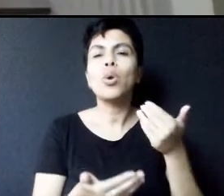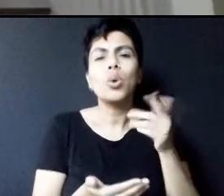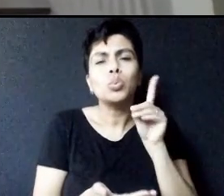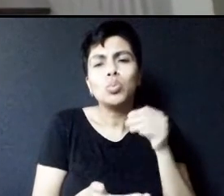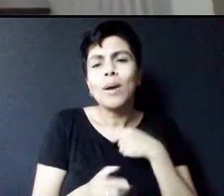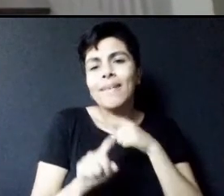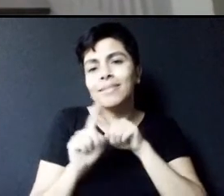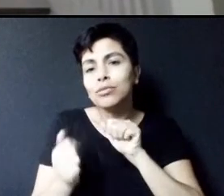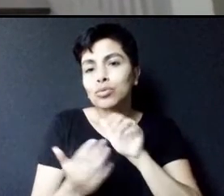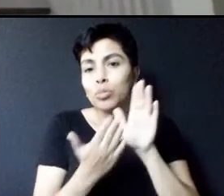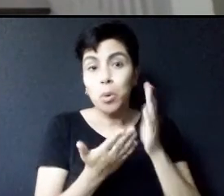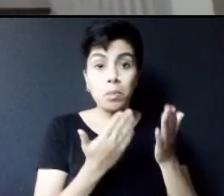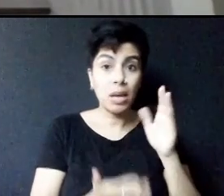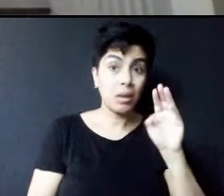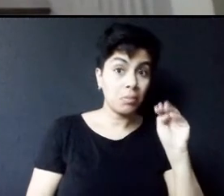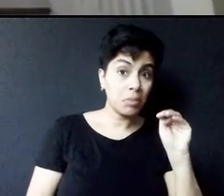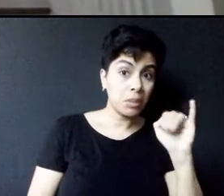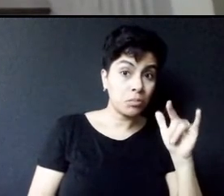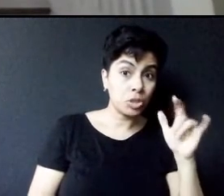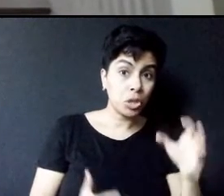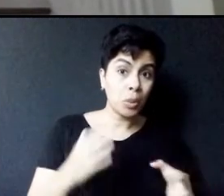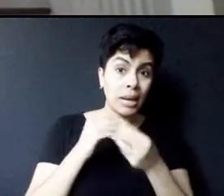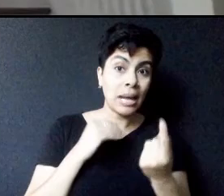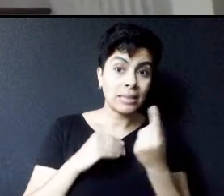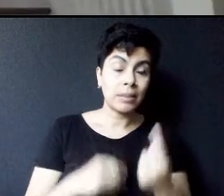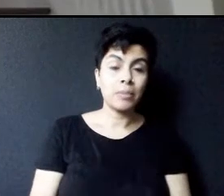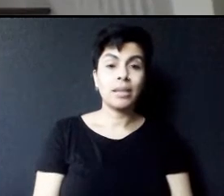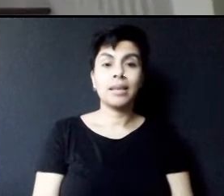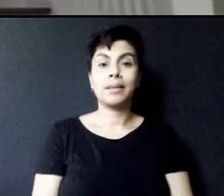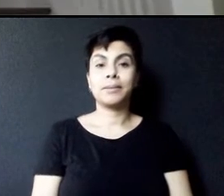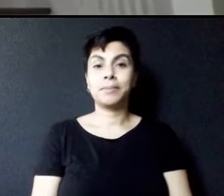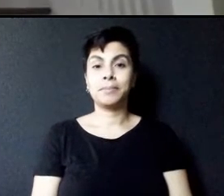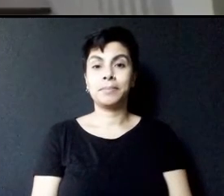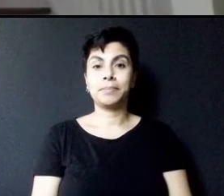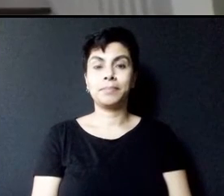think there are different approaches to this. I don't know if Michelle has anything to add.